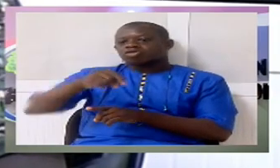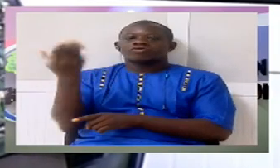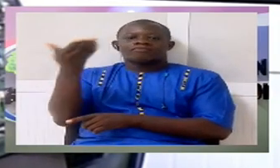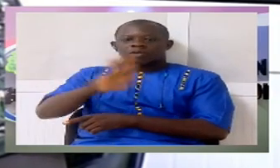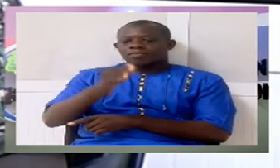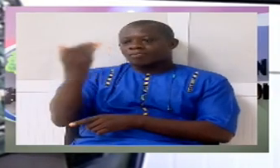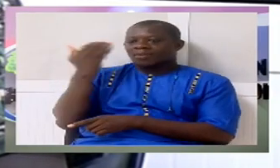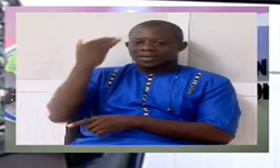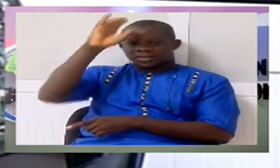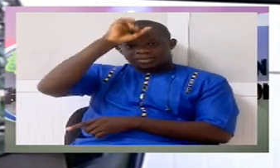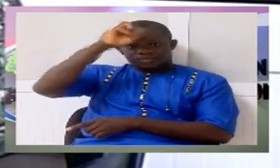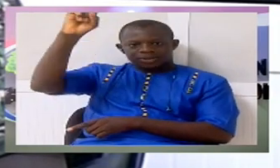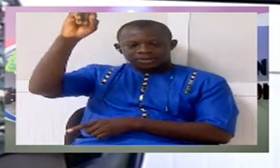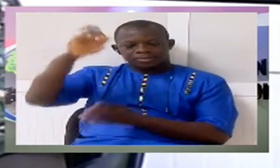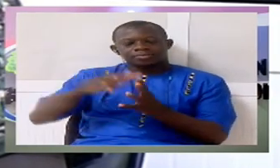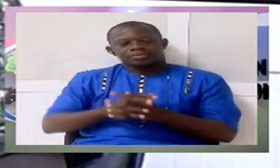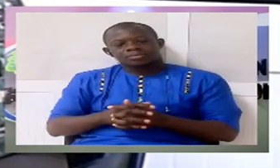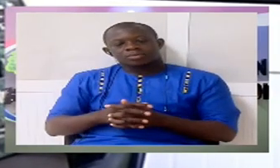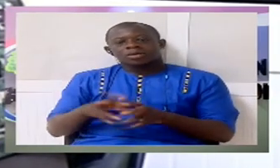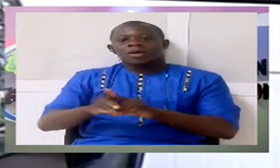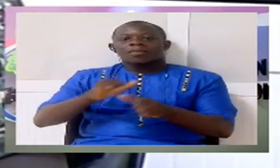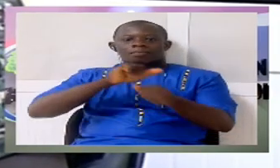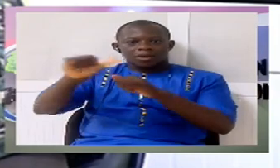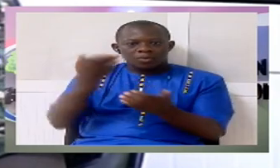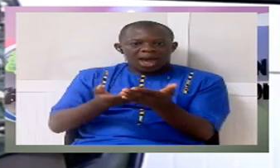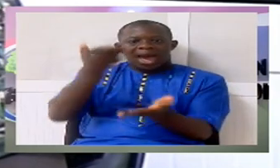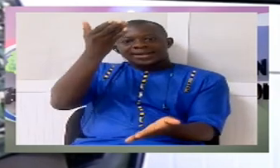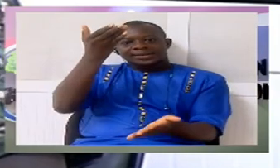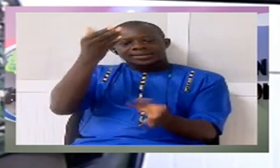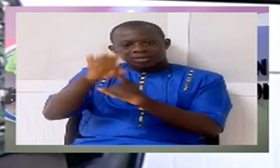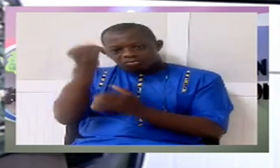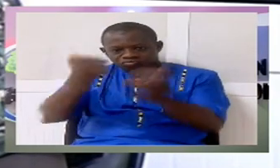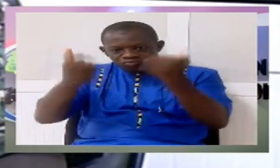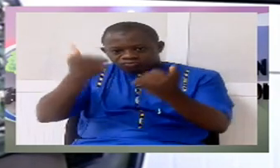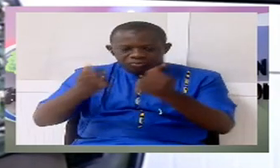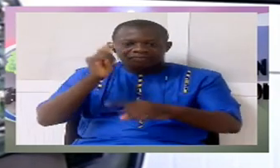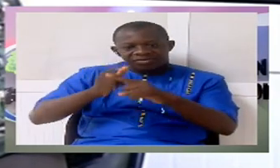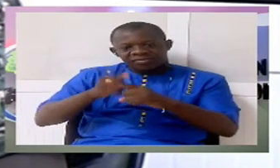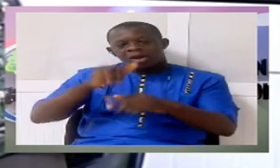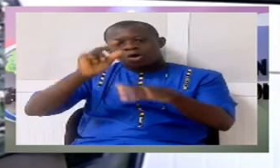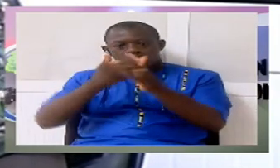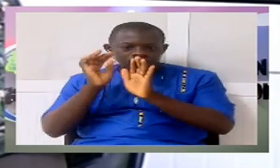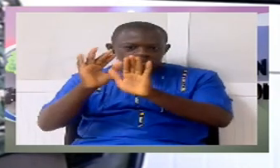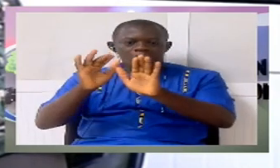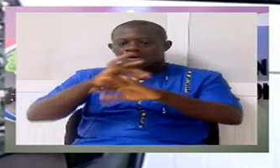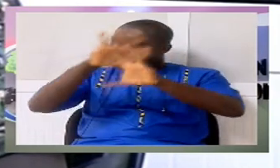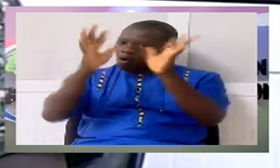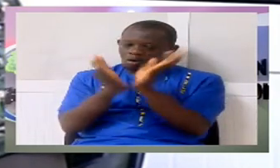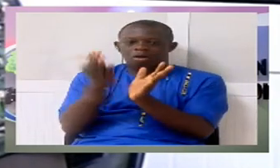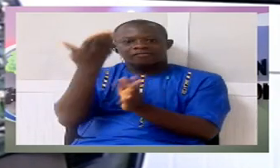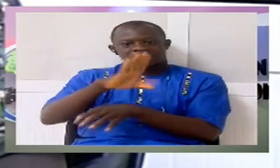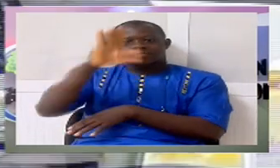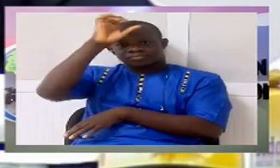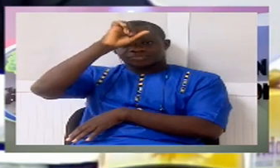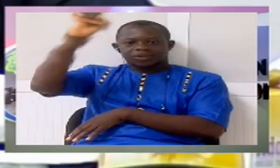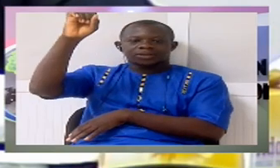he would have gotten it from the former president. Convoy Dawal or Wanyin or stop at Momla. Tell him to move on with the convoy, to stop or to reduce the